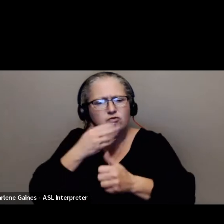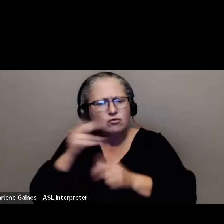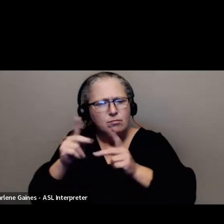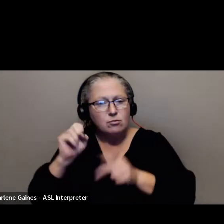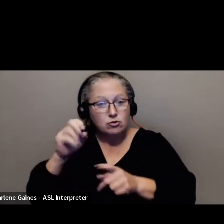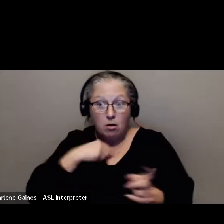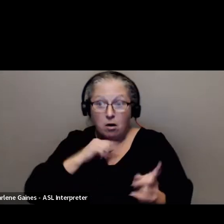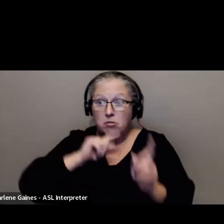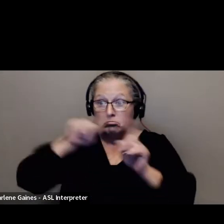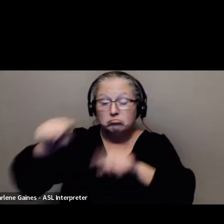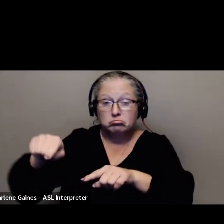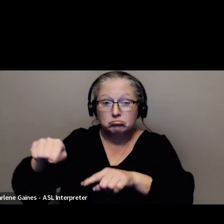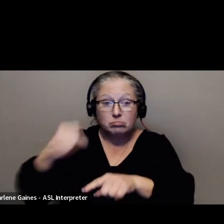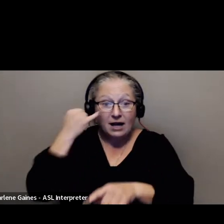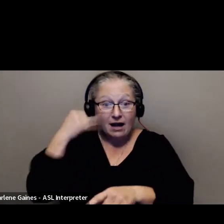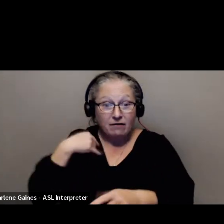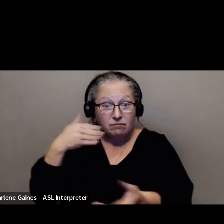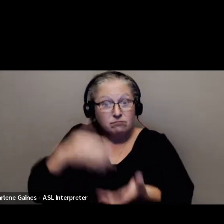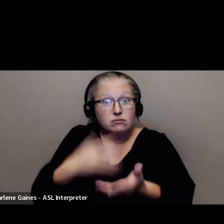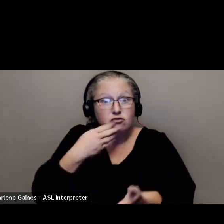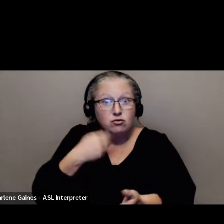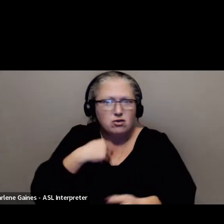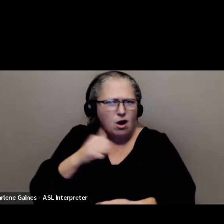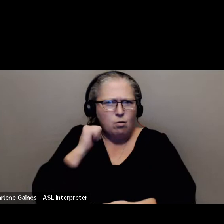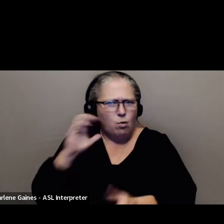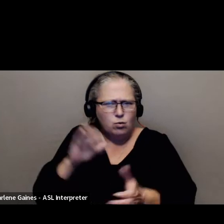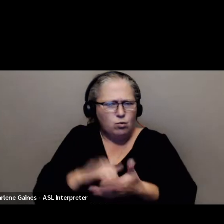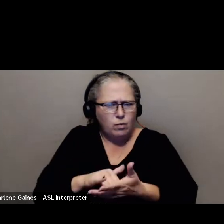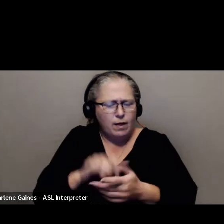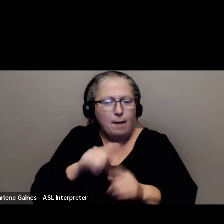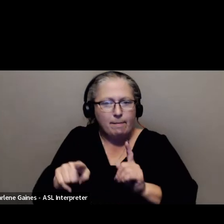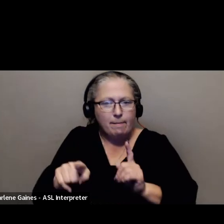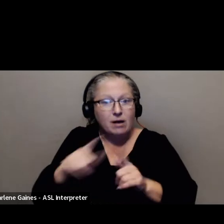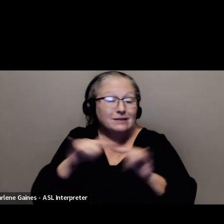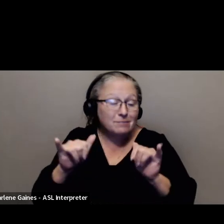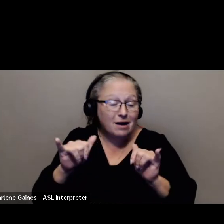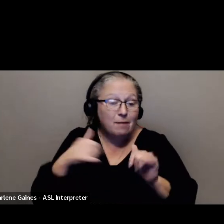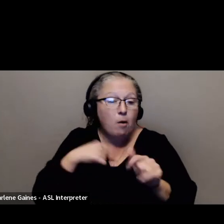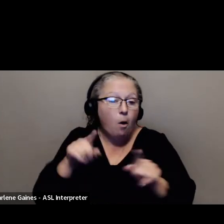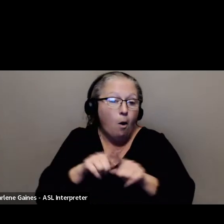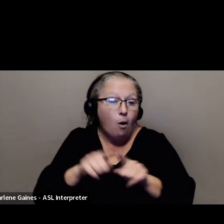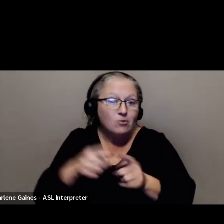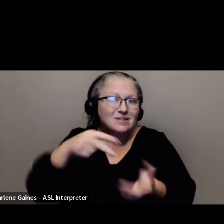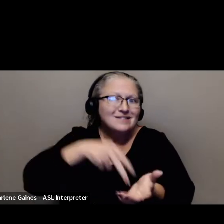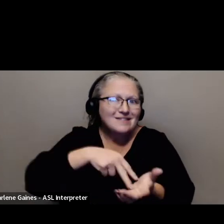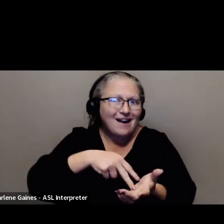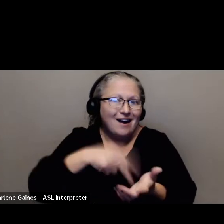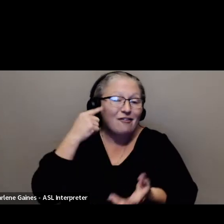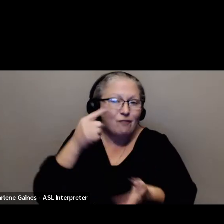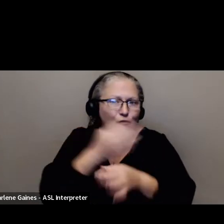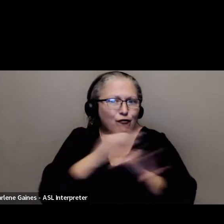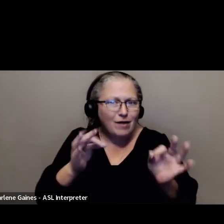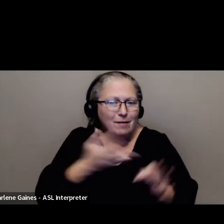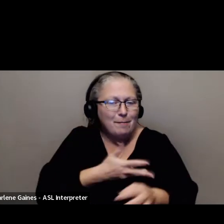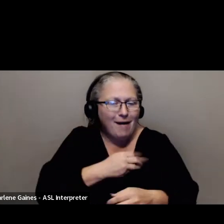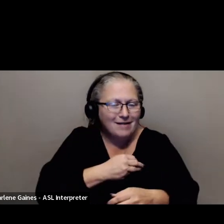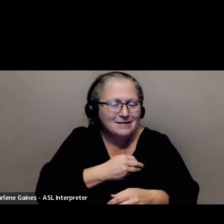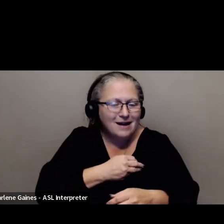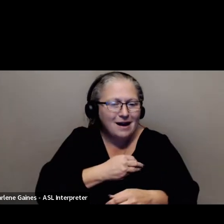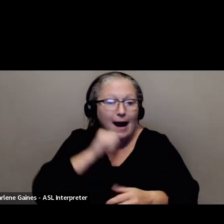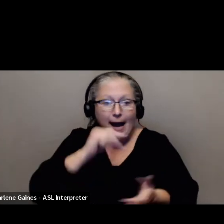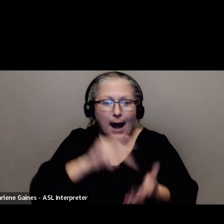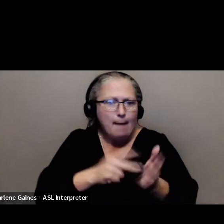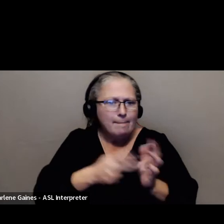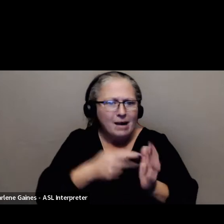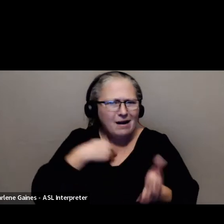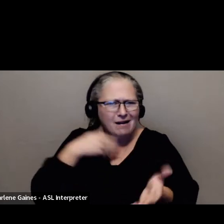if I'd been an anti-Semite, I would not have done that. But at the same time, I would also stand for the freedom of Palestine. That doesn't mean